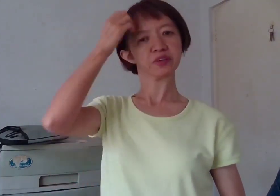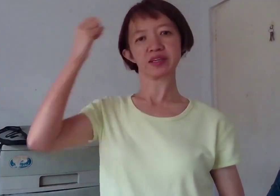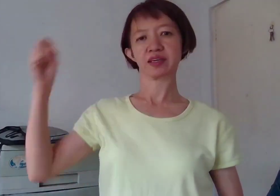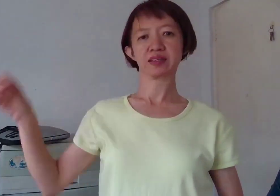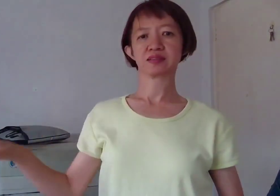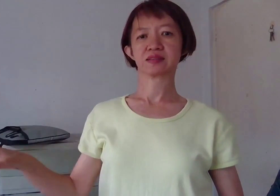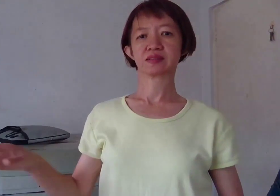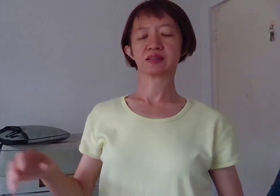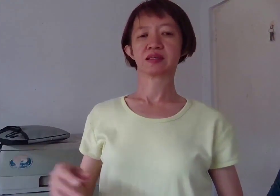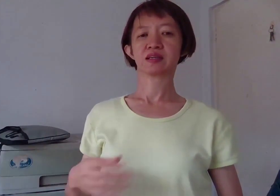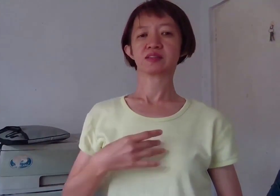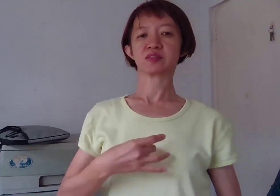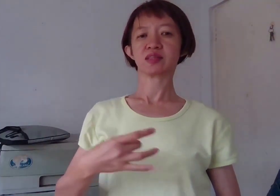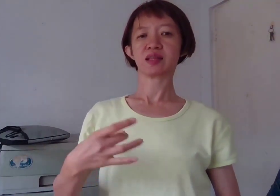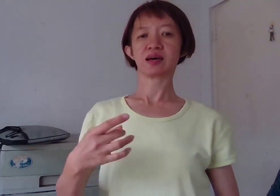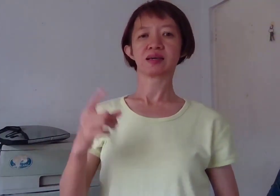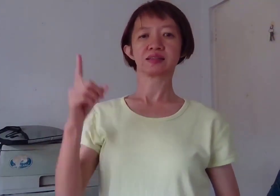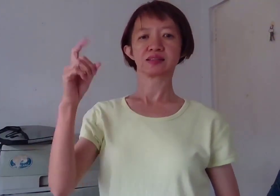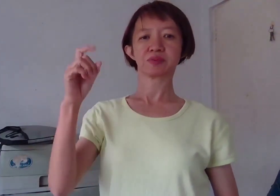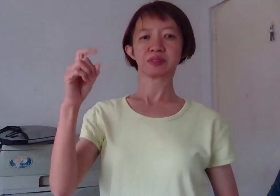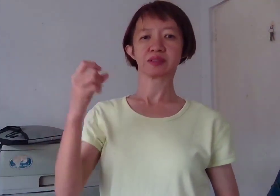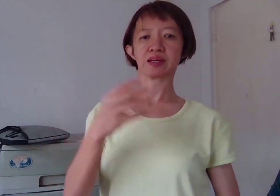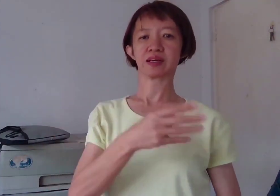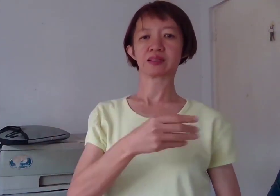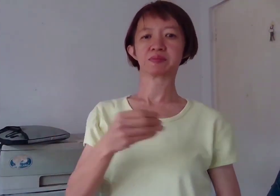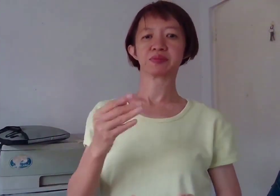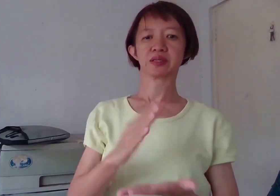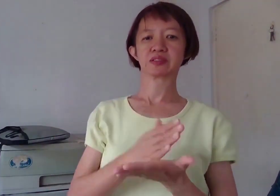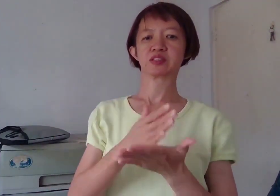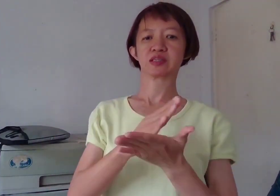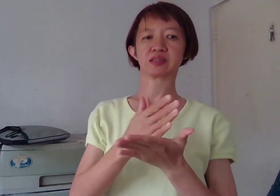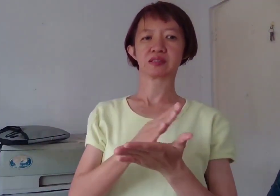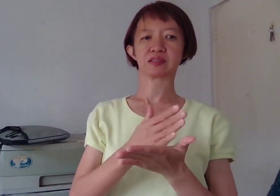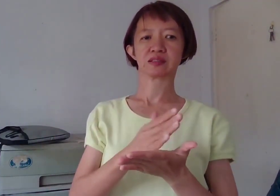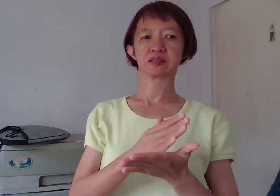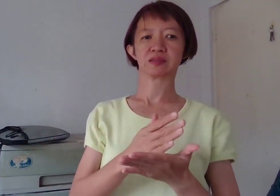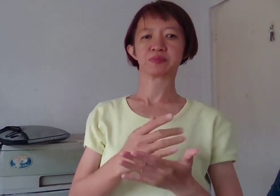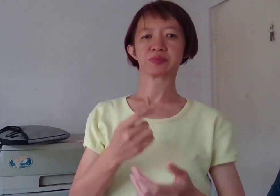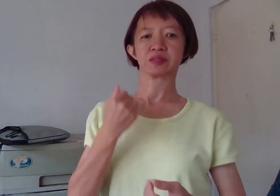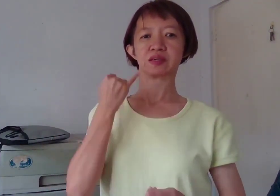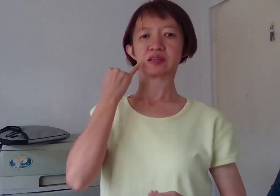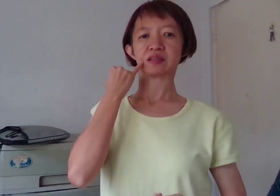Please don't forget to like, subscribe, and share.